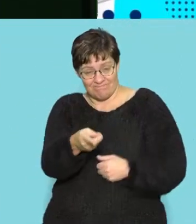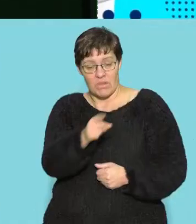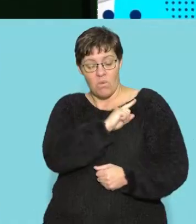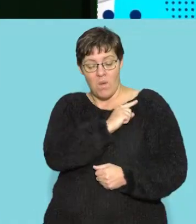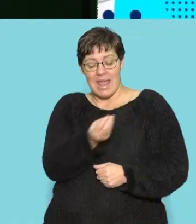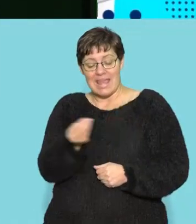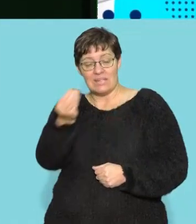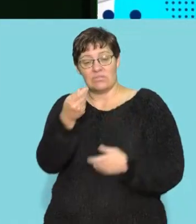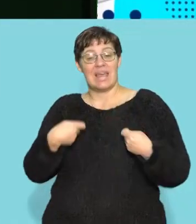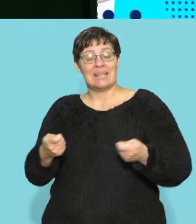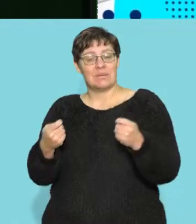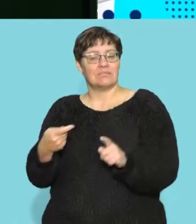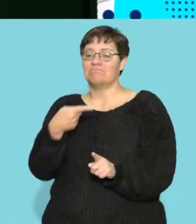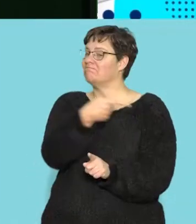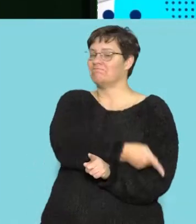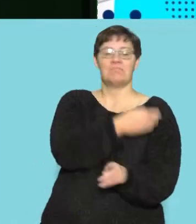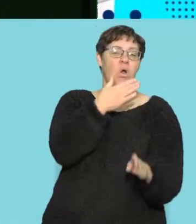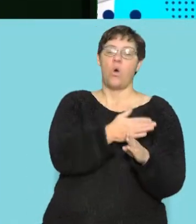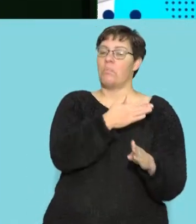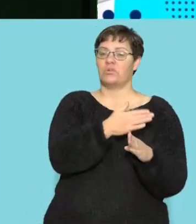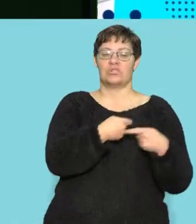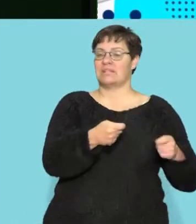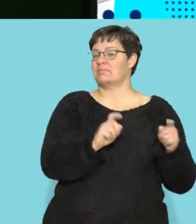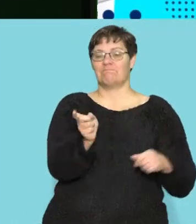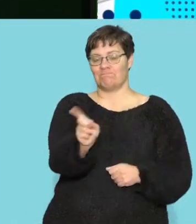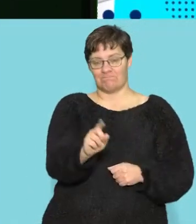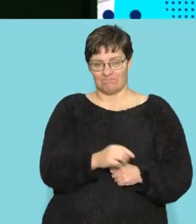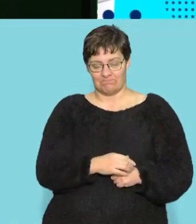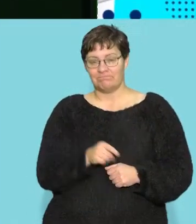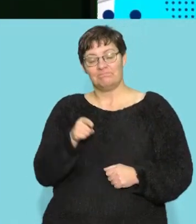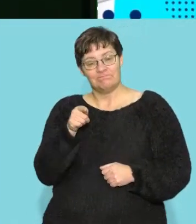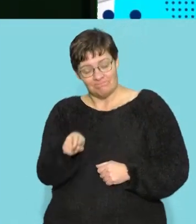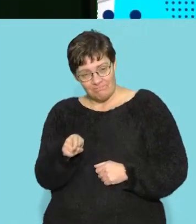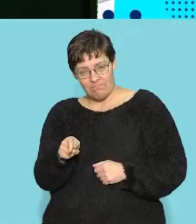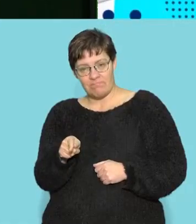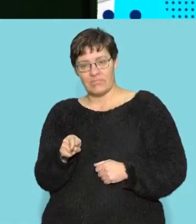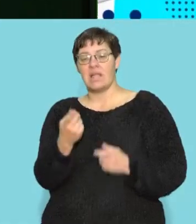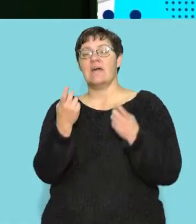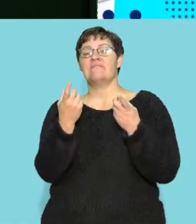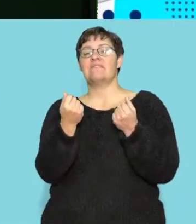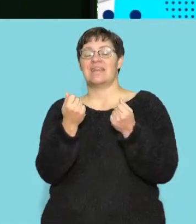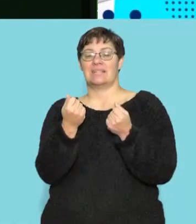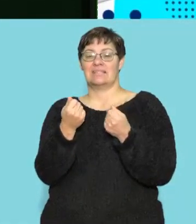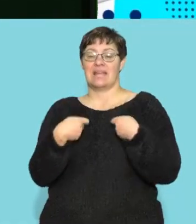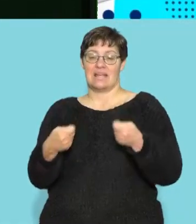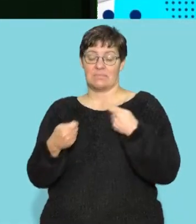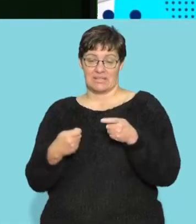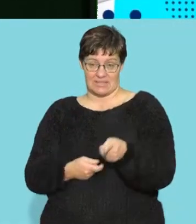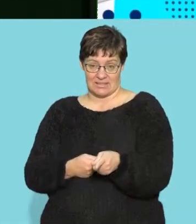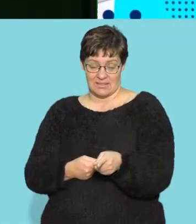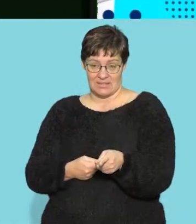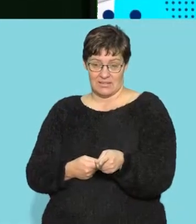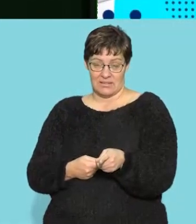because interest expense is not an operating expense. Rather, it is a financing expense,